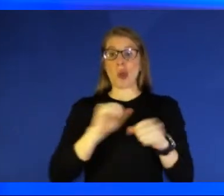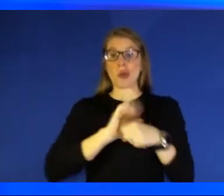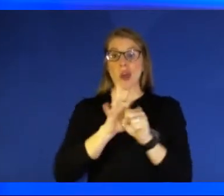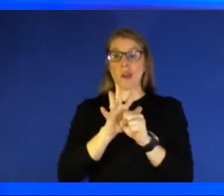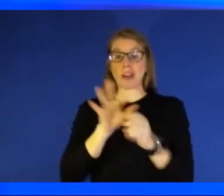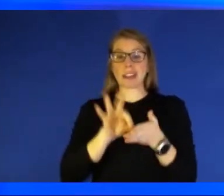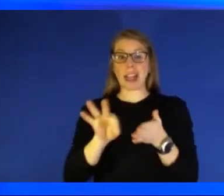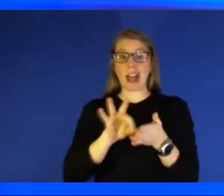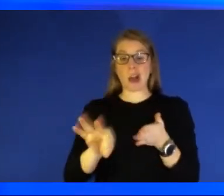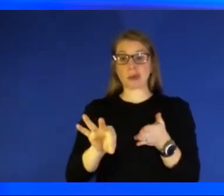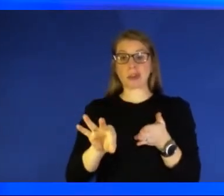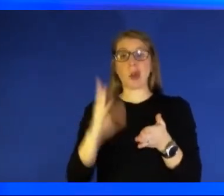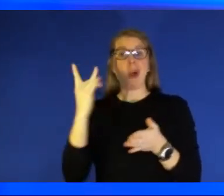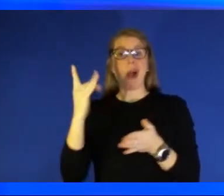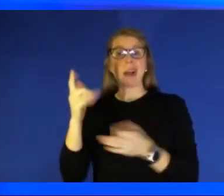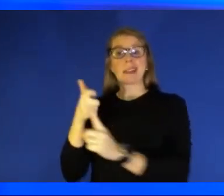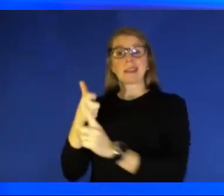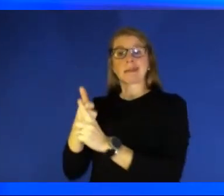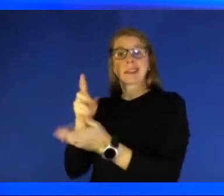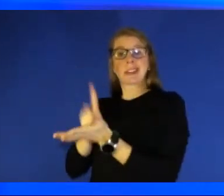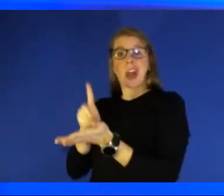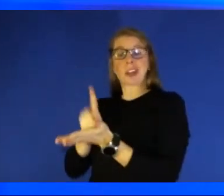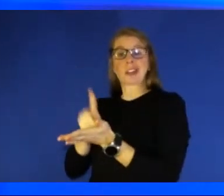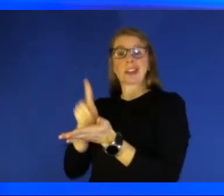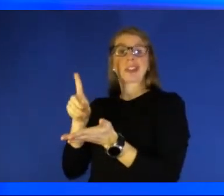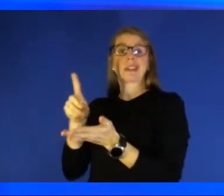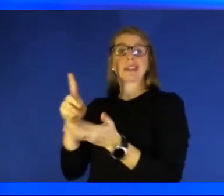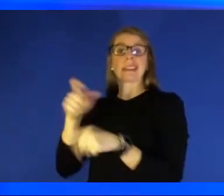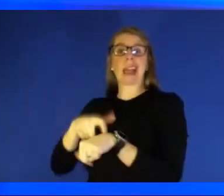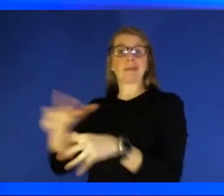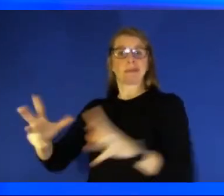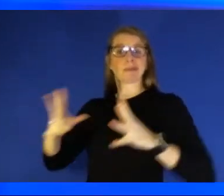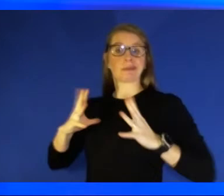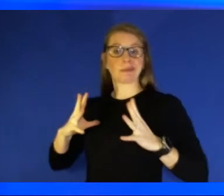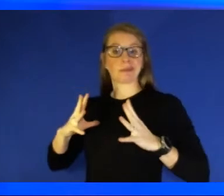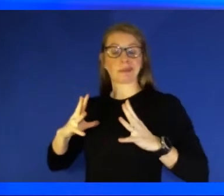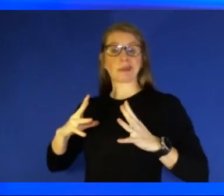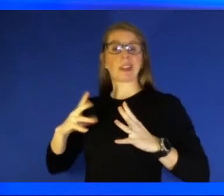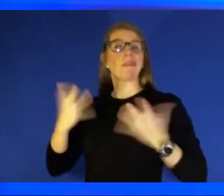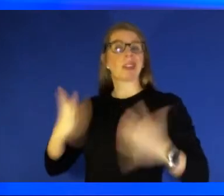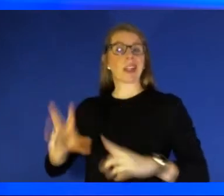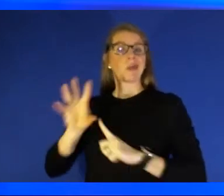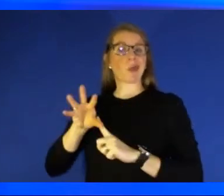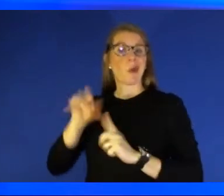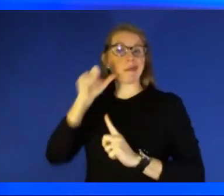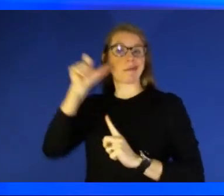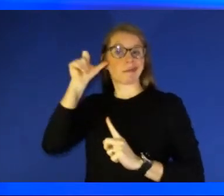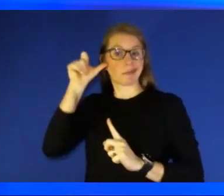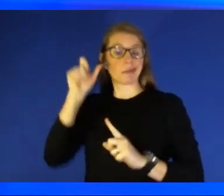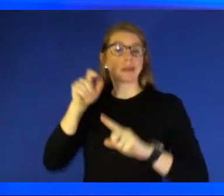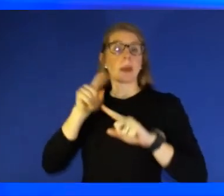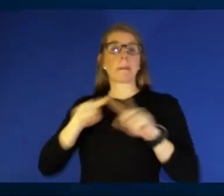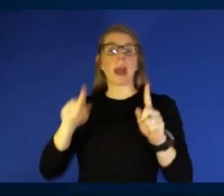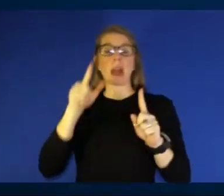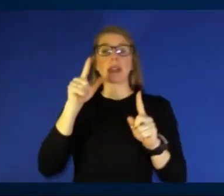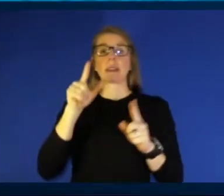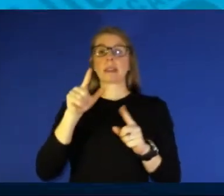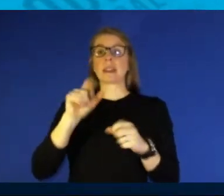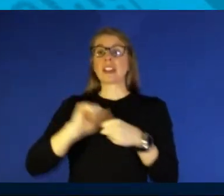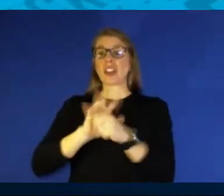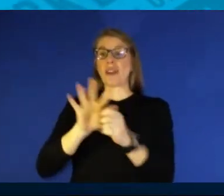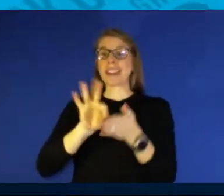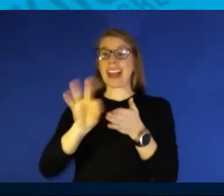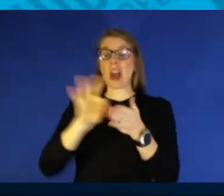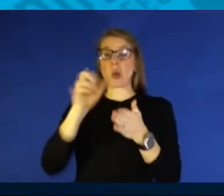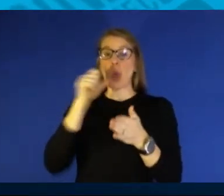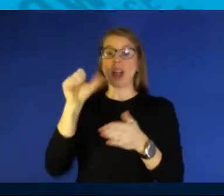some much-needed time off. The show is pre-recorded. However, we will be back with a current live count on Monday morning. We also want